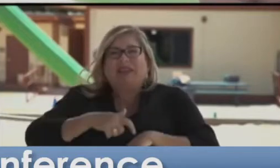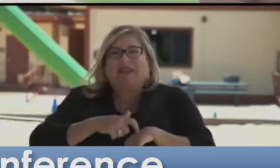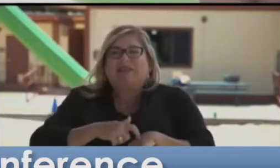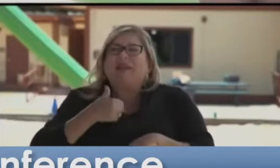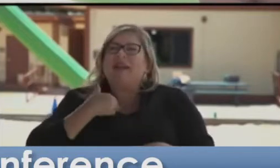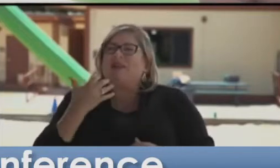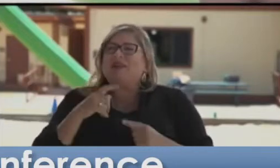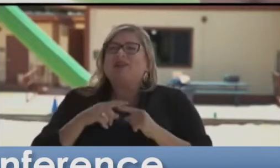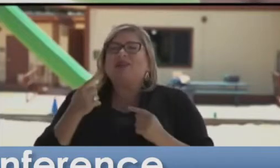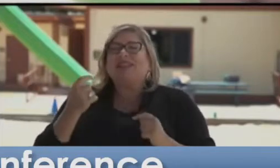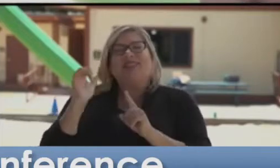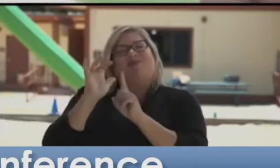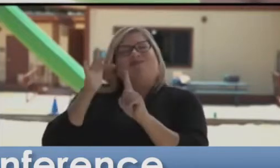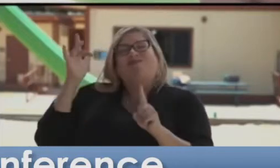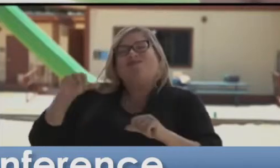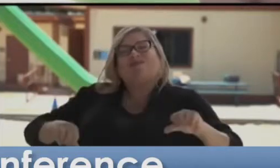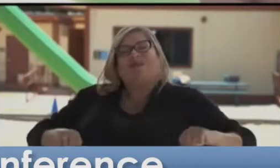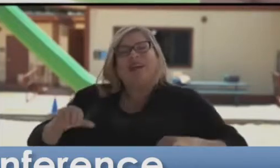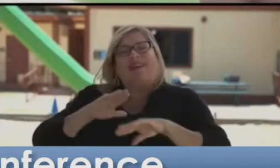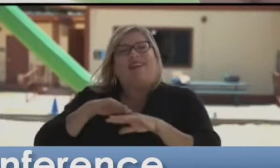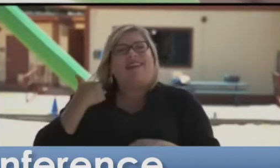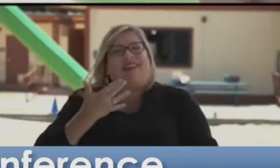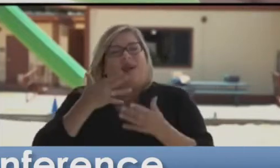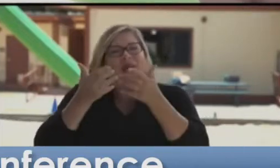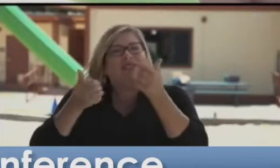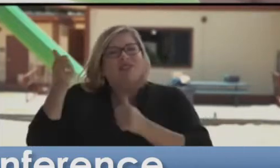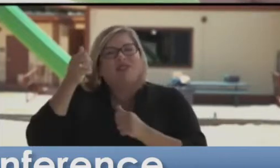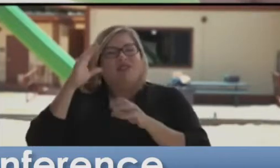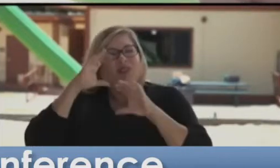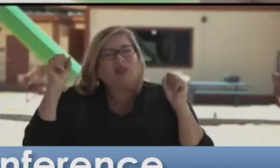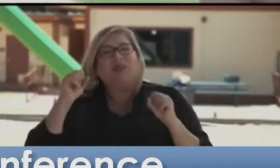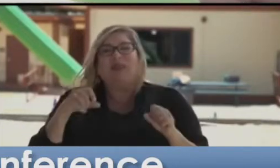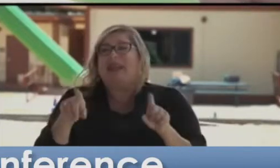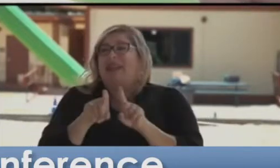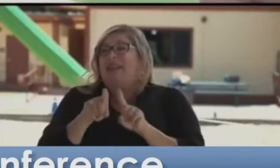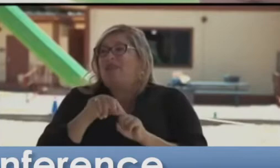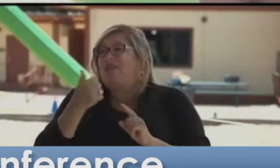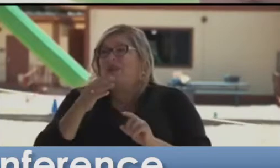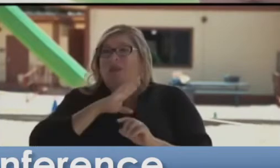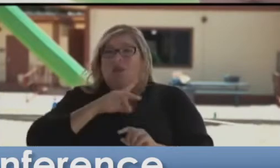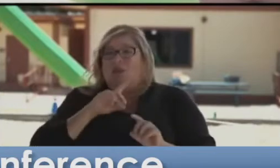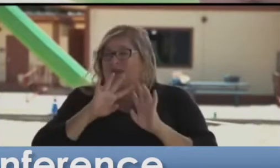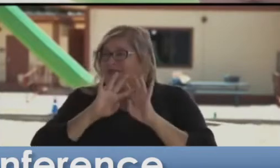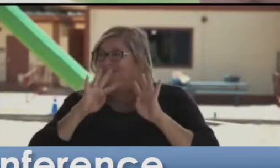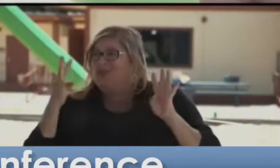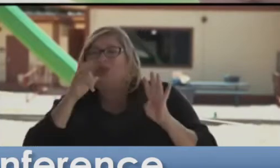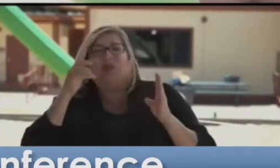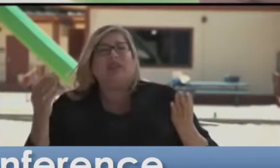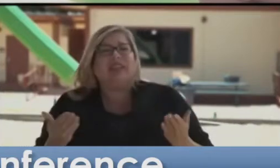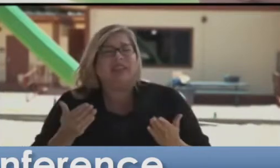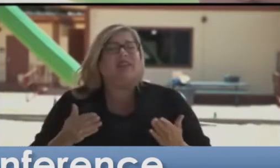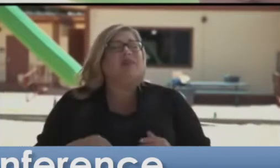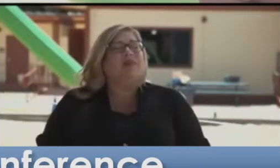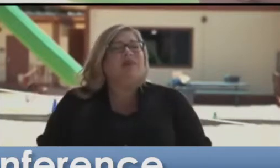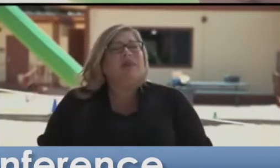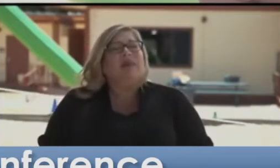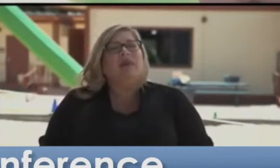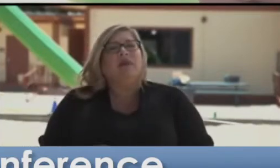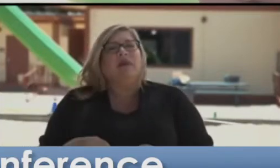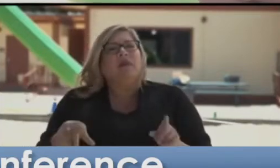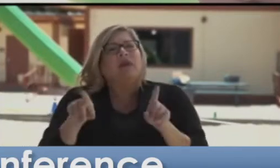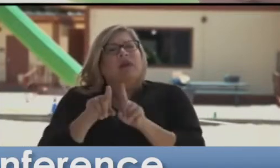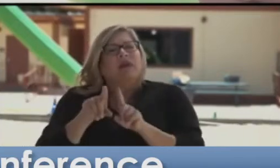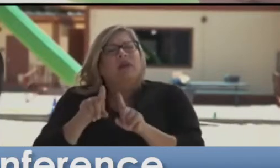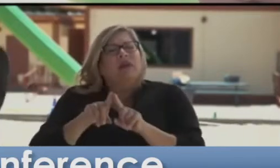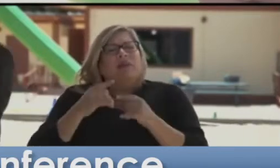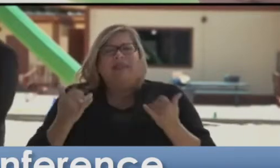superintendent and the chair of our board and others that are assembled, including Dr. Galley, just in a moment. But I want to talk a little bit